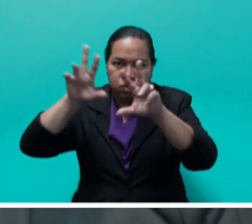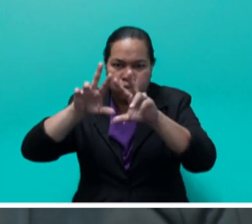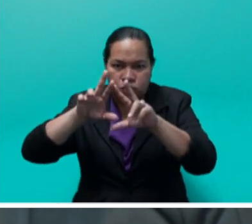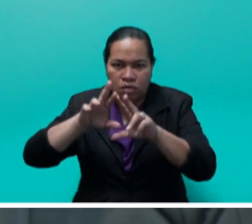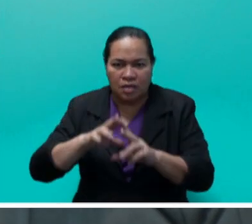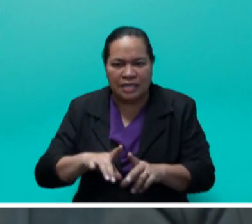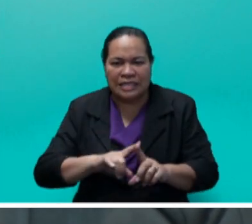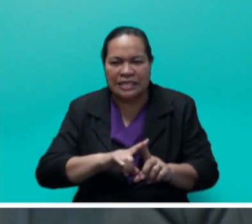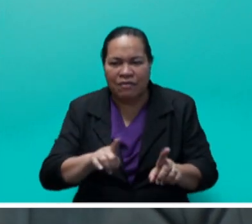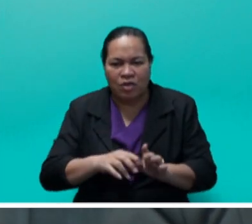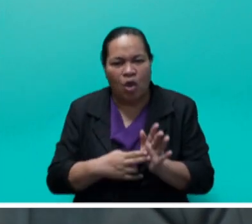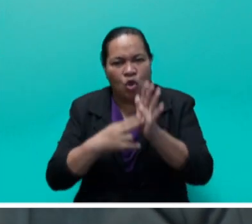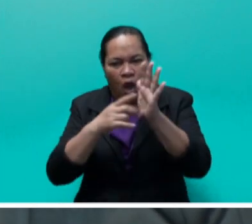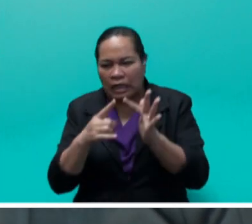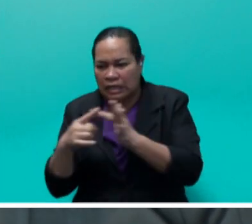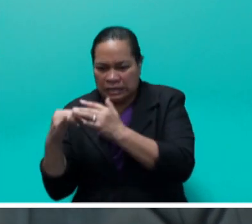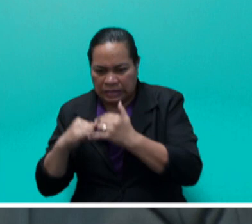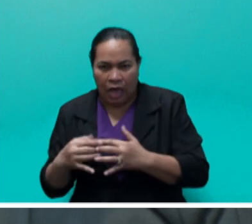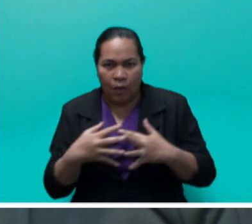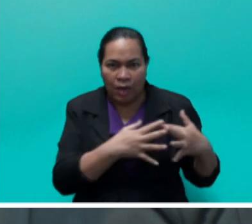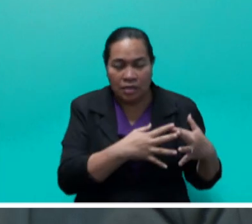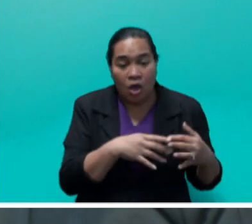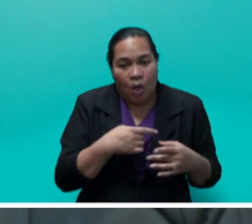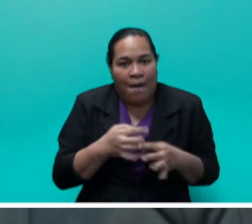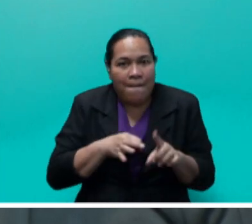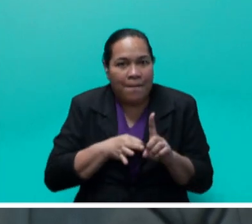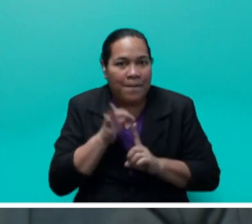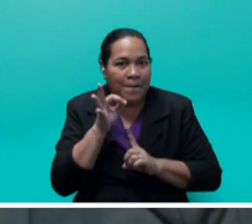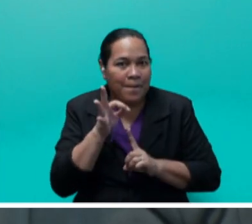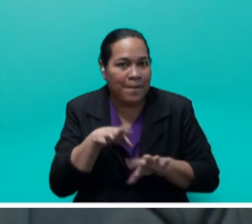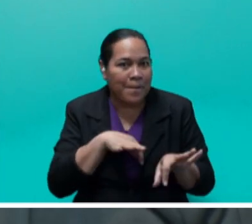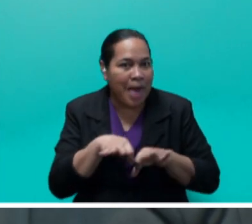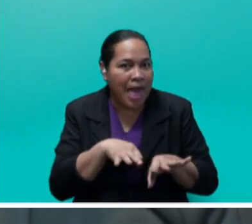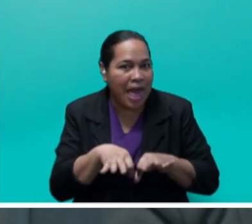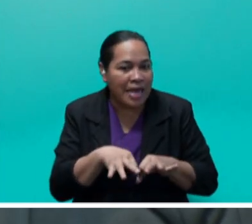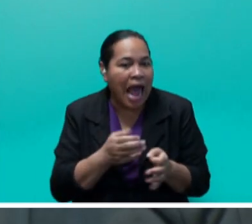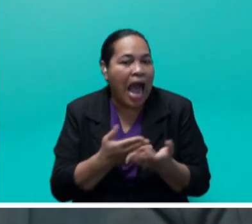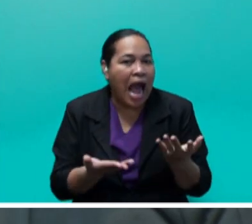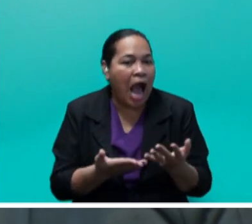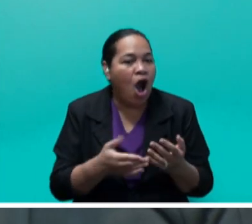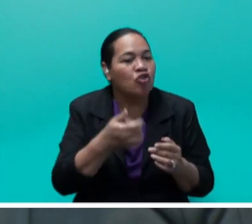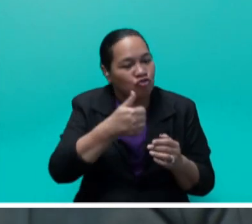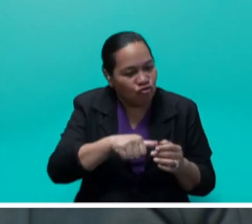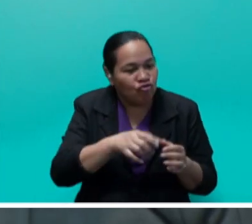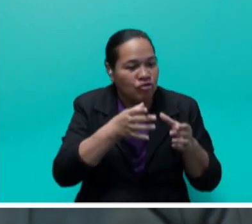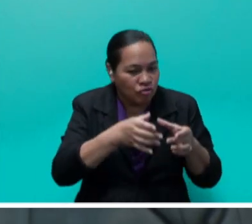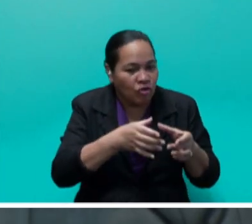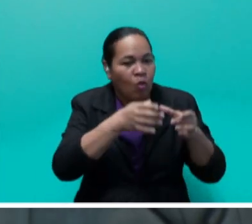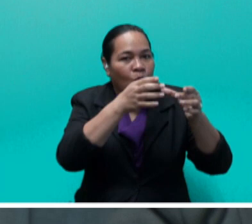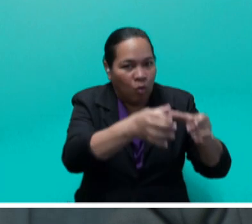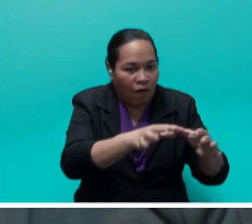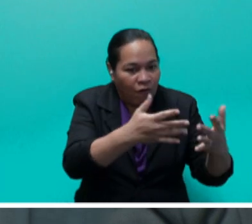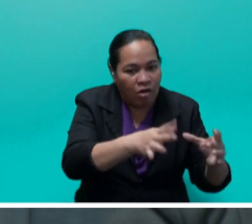geographical divisions, we have developed a relocation plan to have the excavators and trucks relocated to our